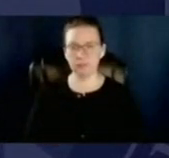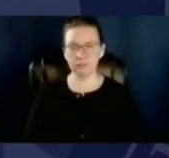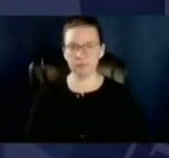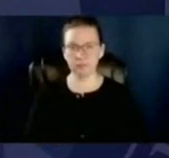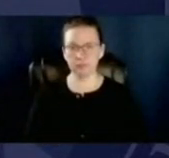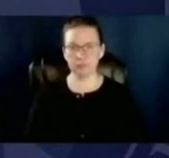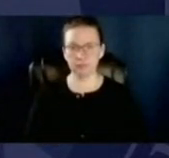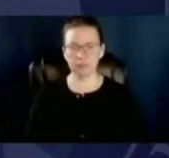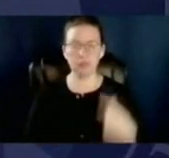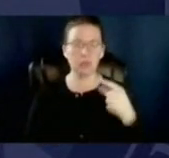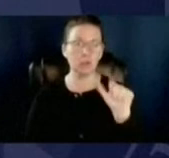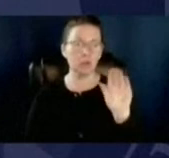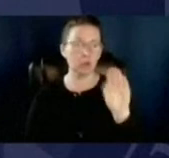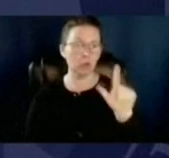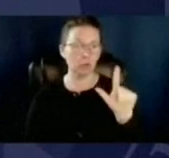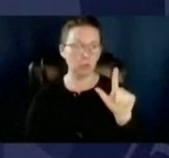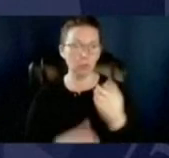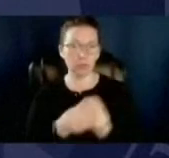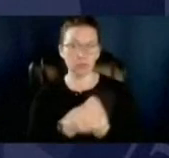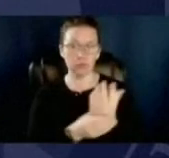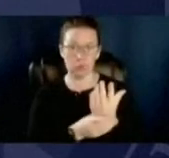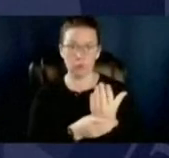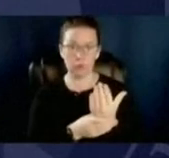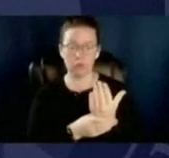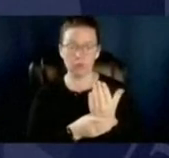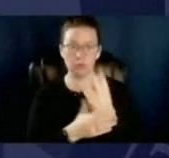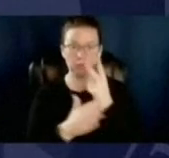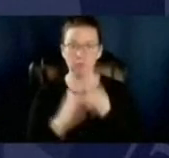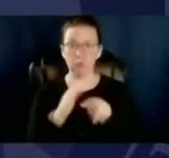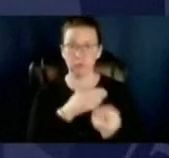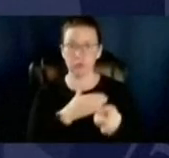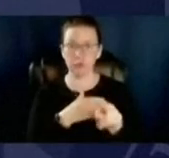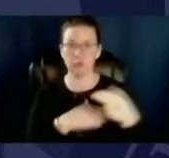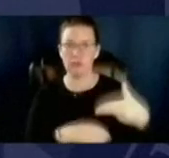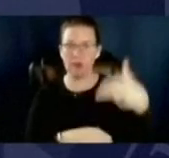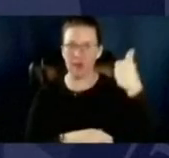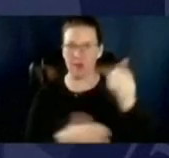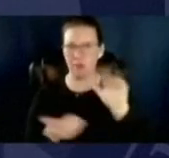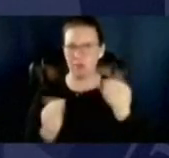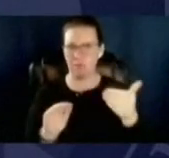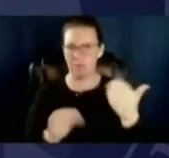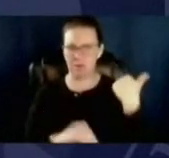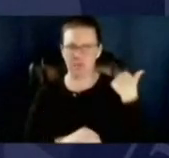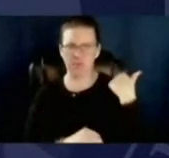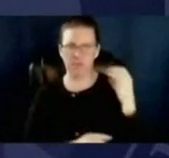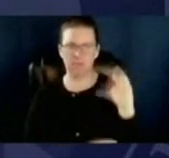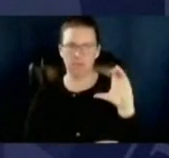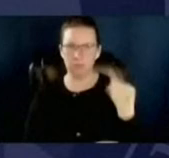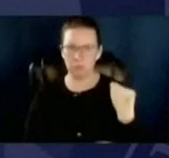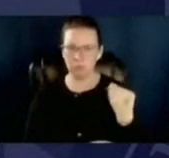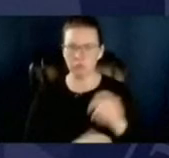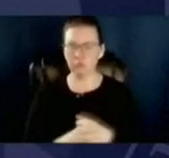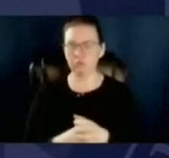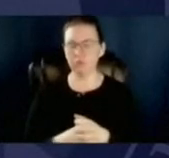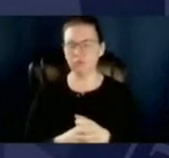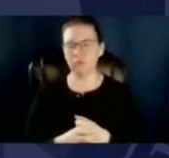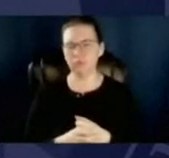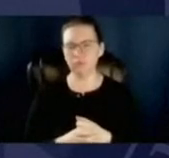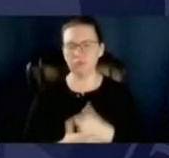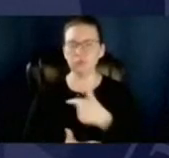Global growth projections are higher than they were at that time. We're seeing